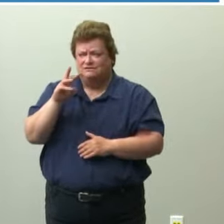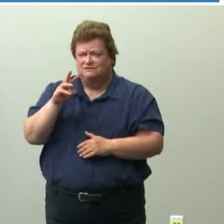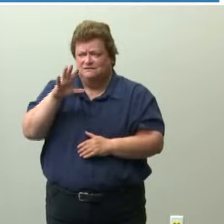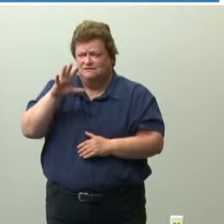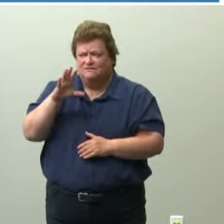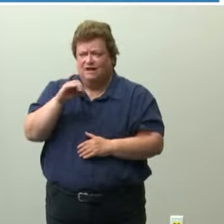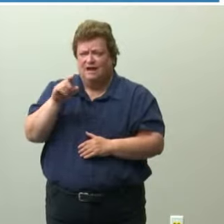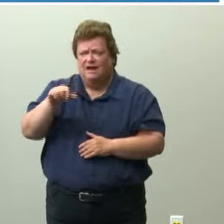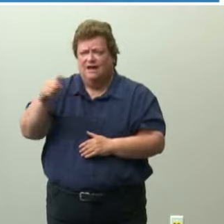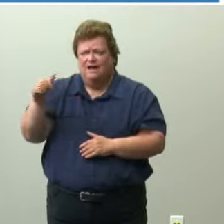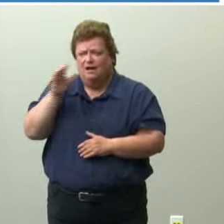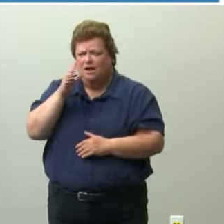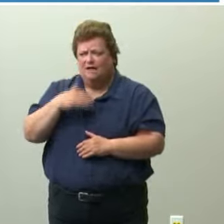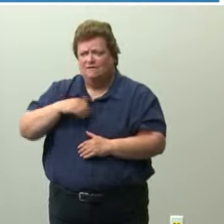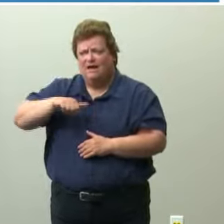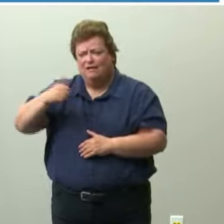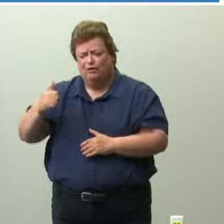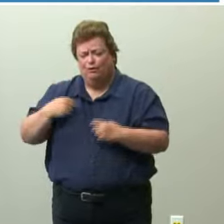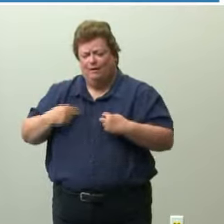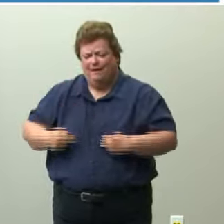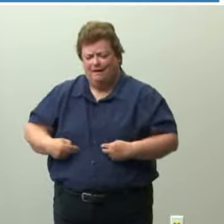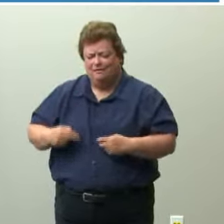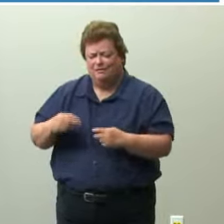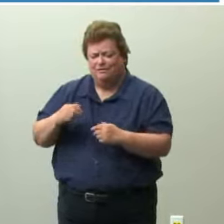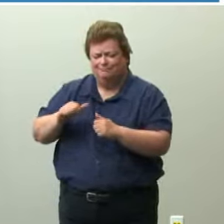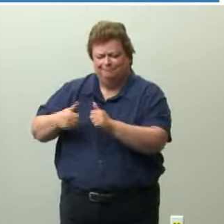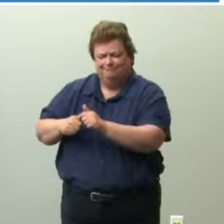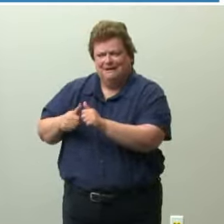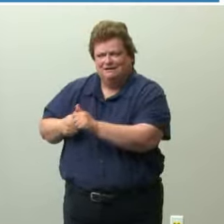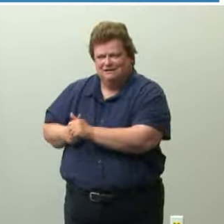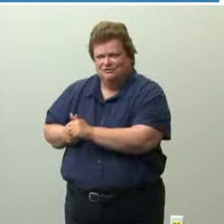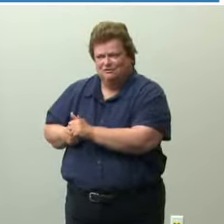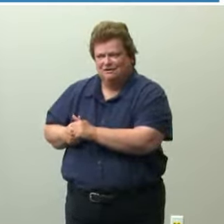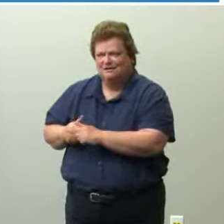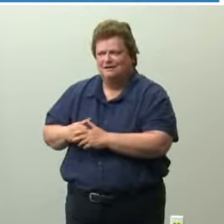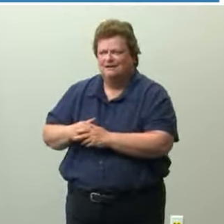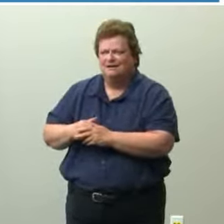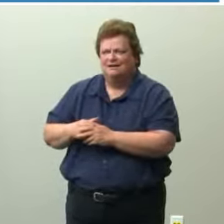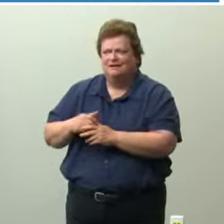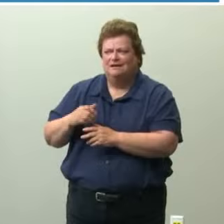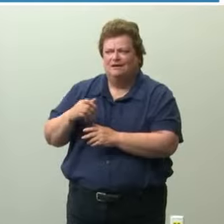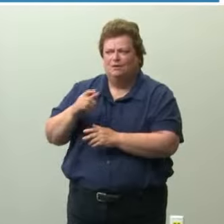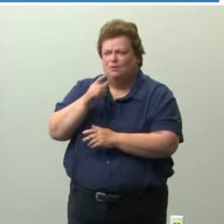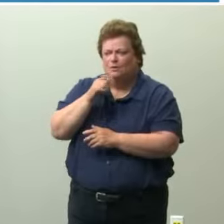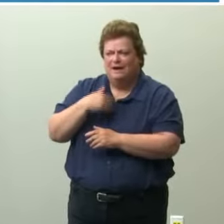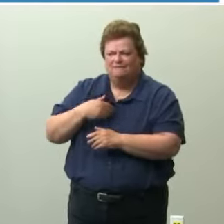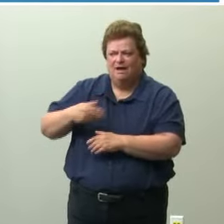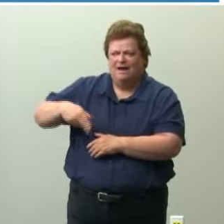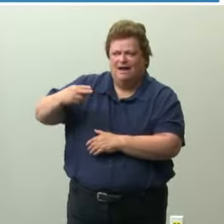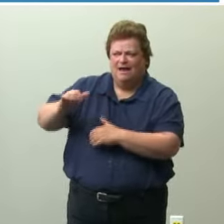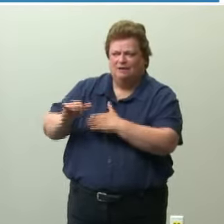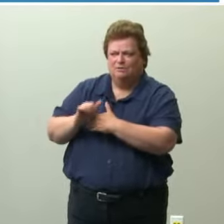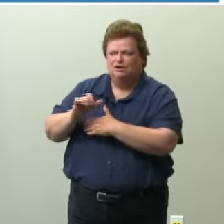anyone with underlying health conditions and other populations at heightened risk from COVID-19 should consider